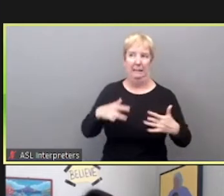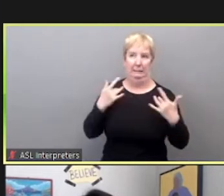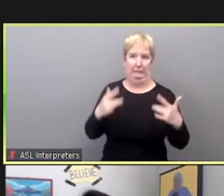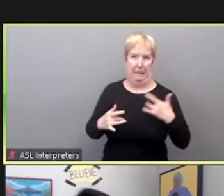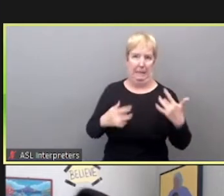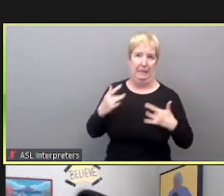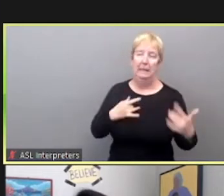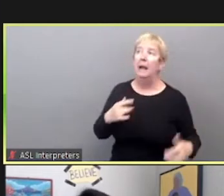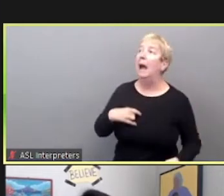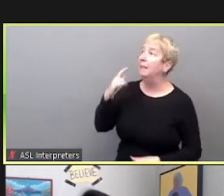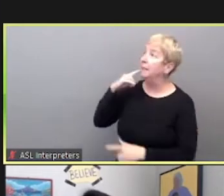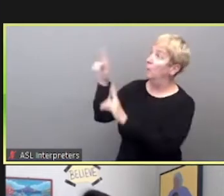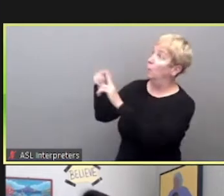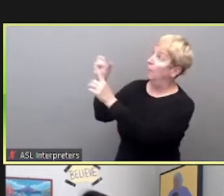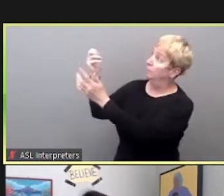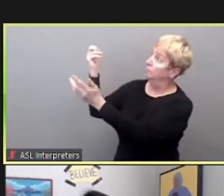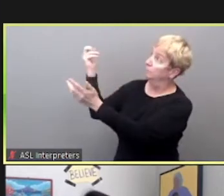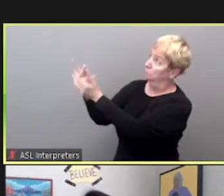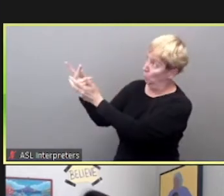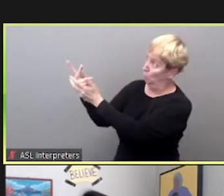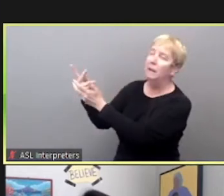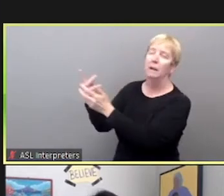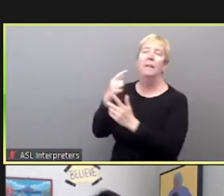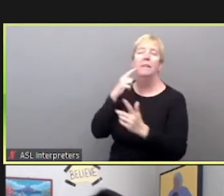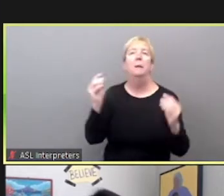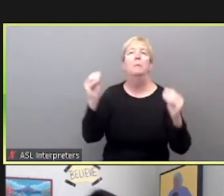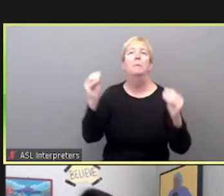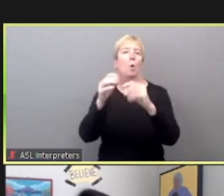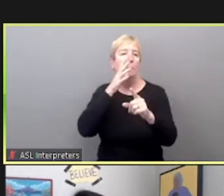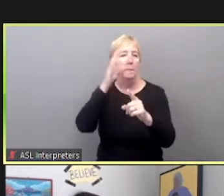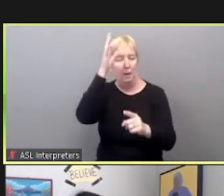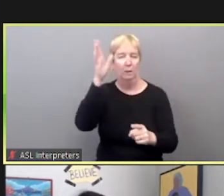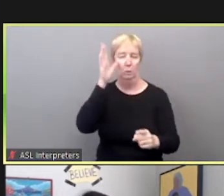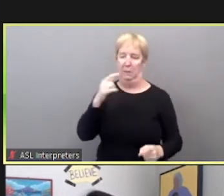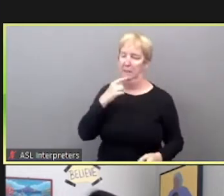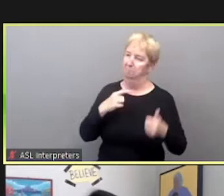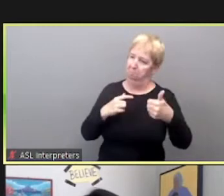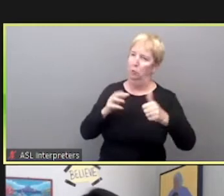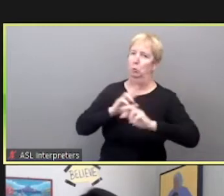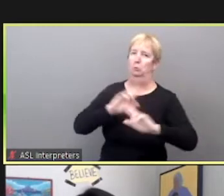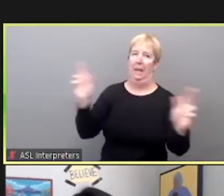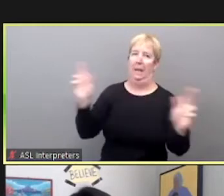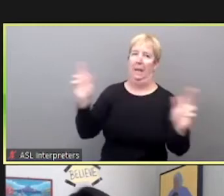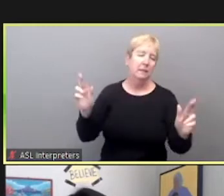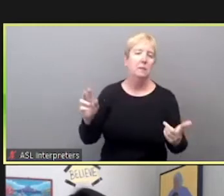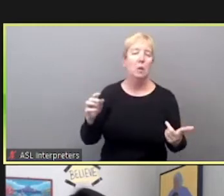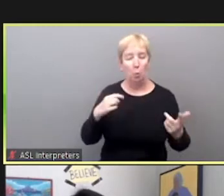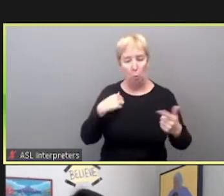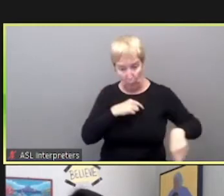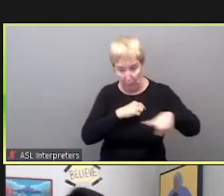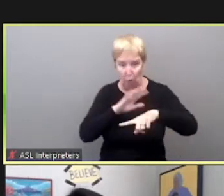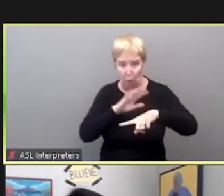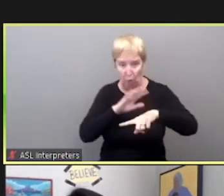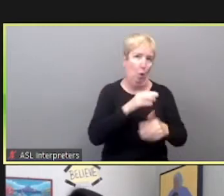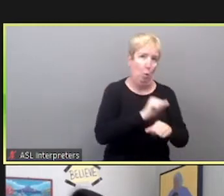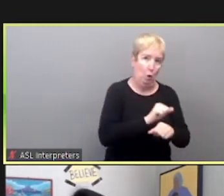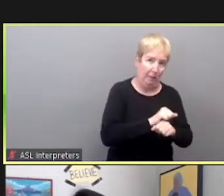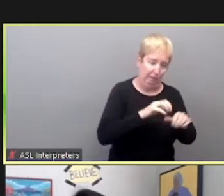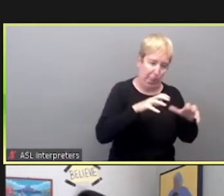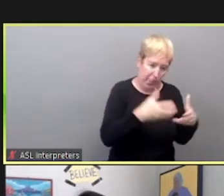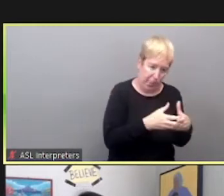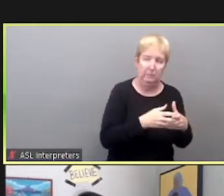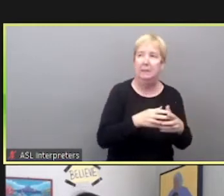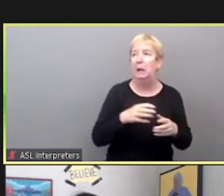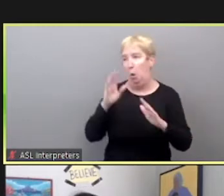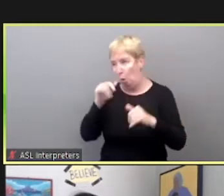when we actually have the vaccine ready. And what we're working on, what our team is working on, and what we hope all of you are looking at too, is